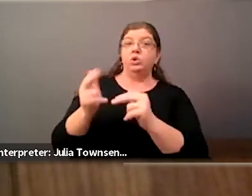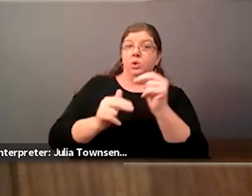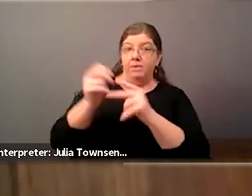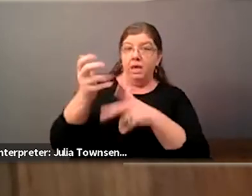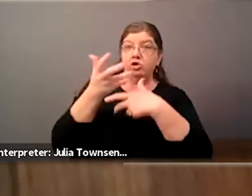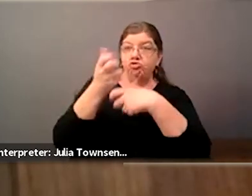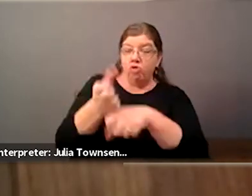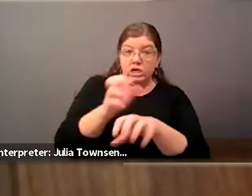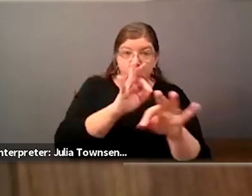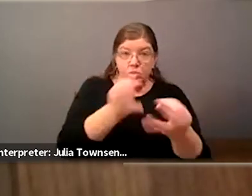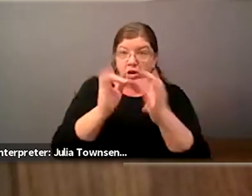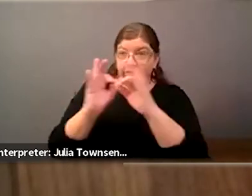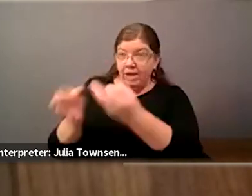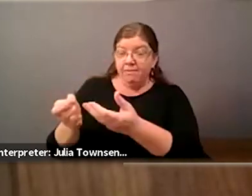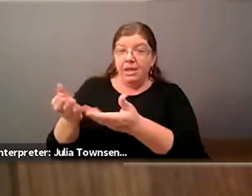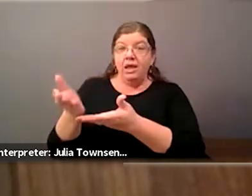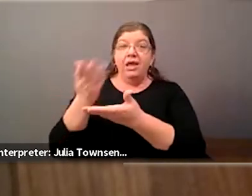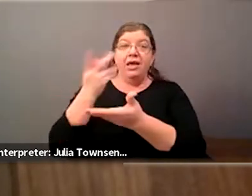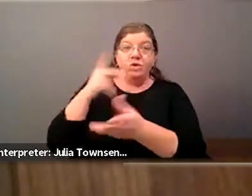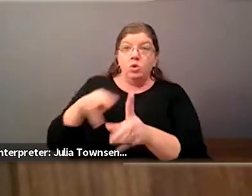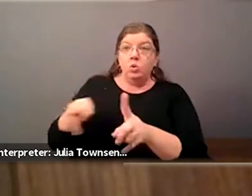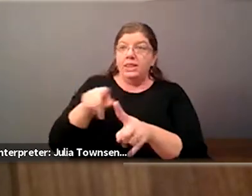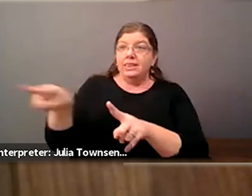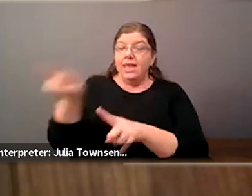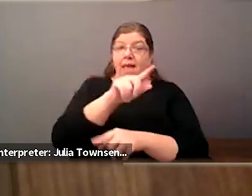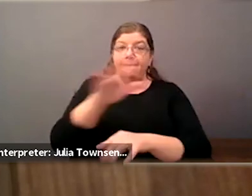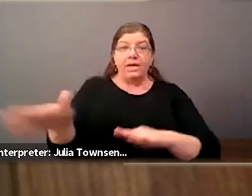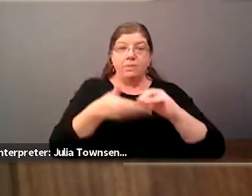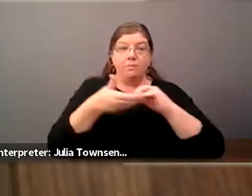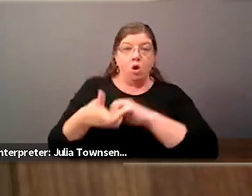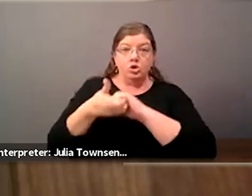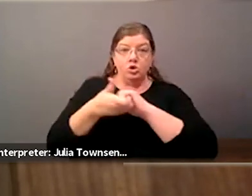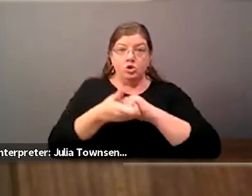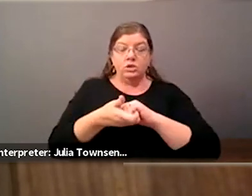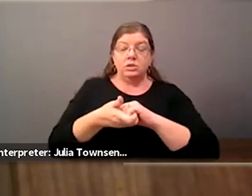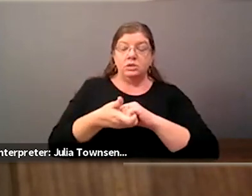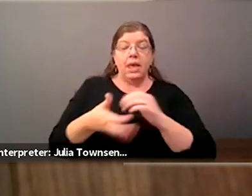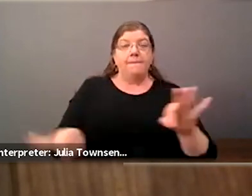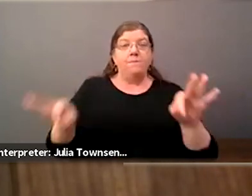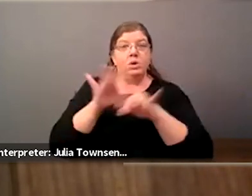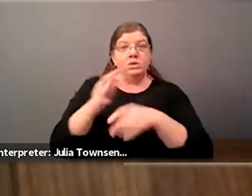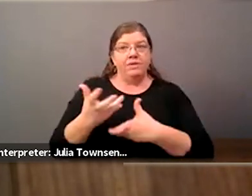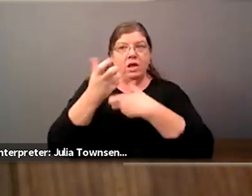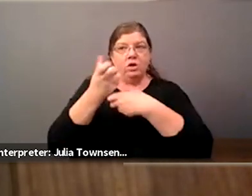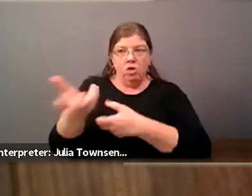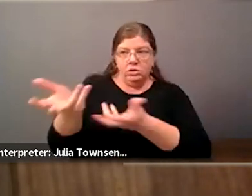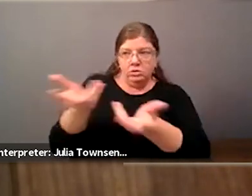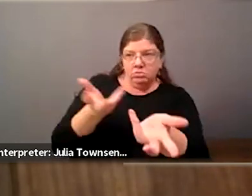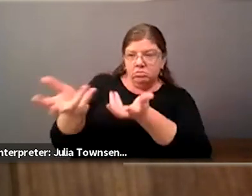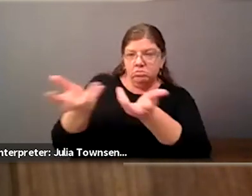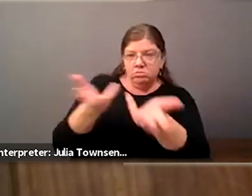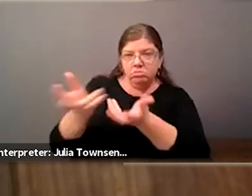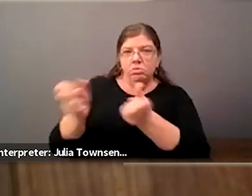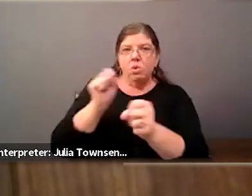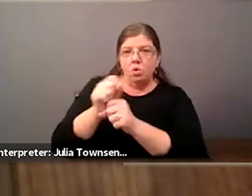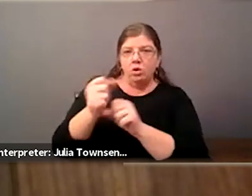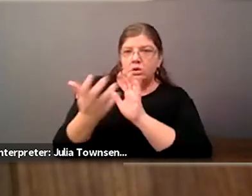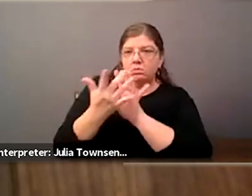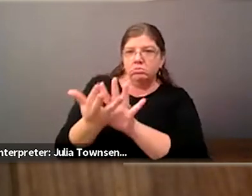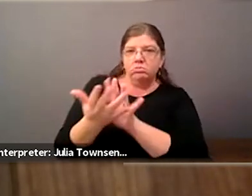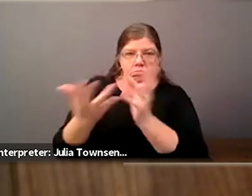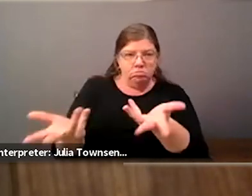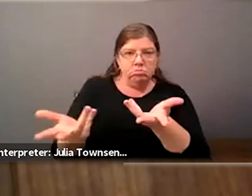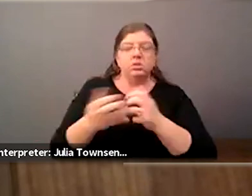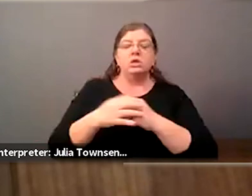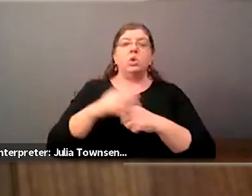and and viewing them as partners and the importance of building that trust and just working in close partnership so i look forward to